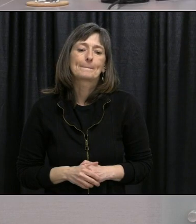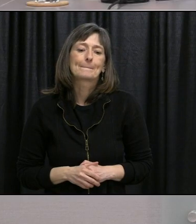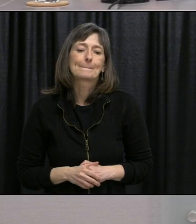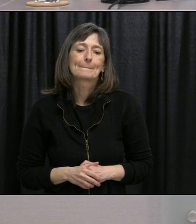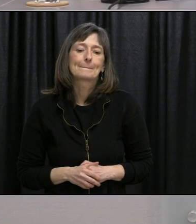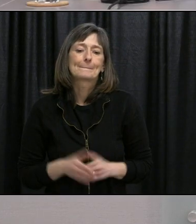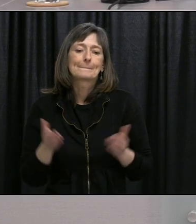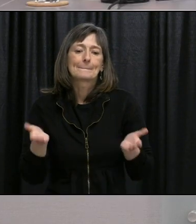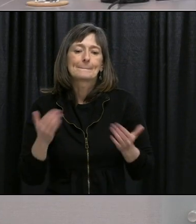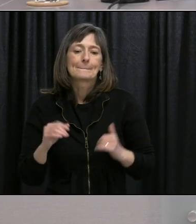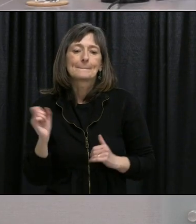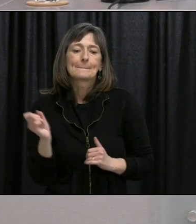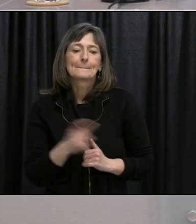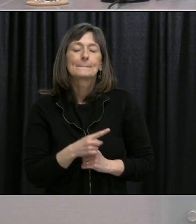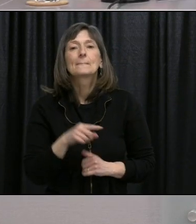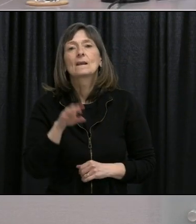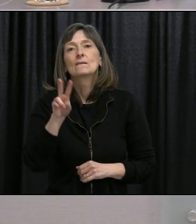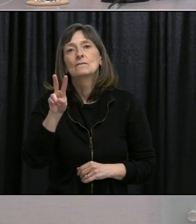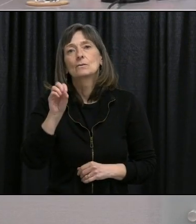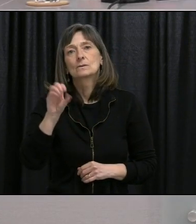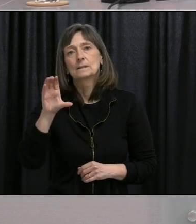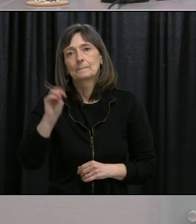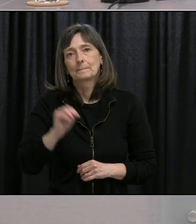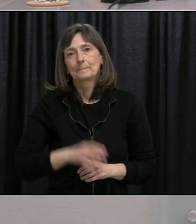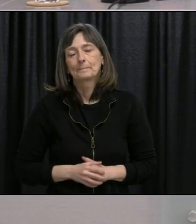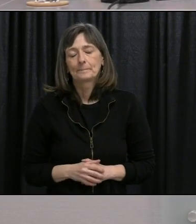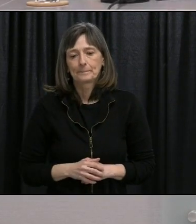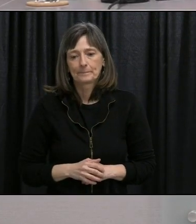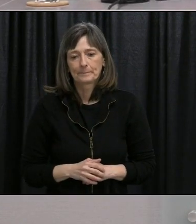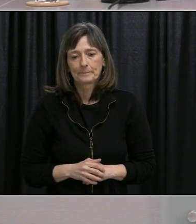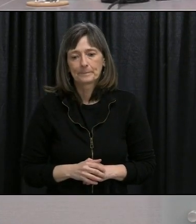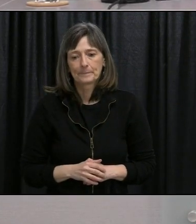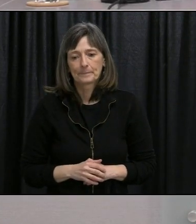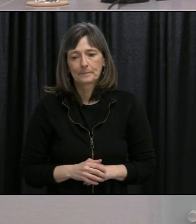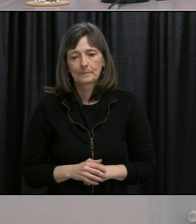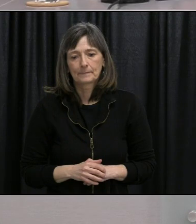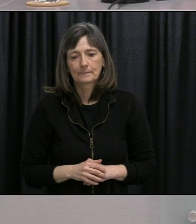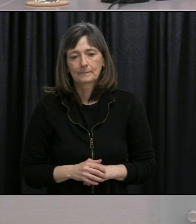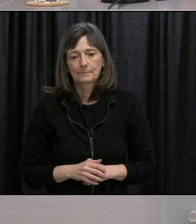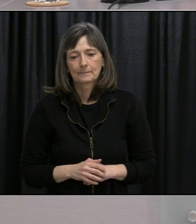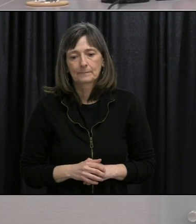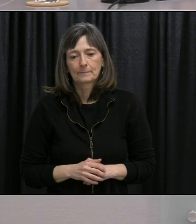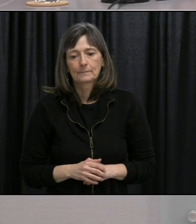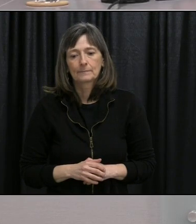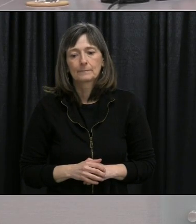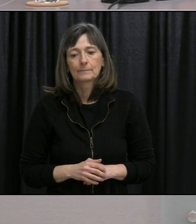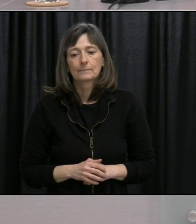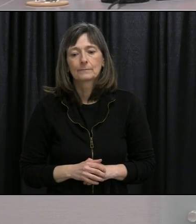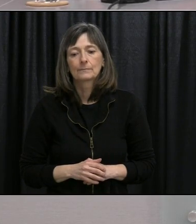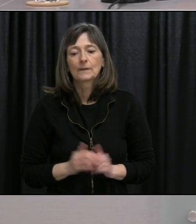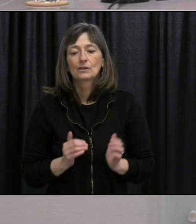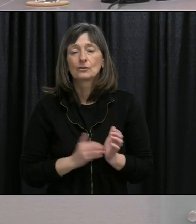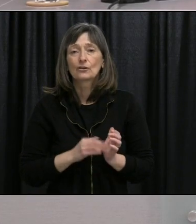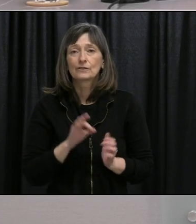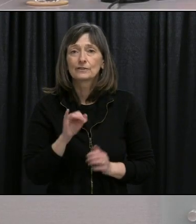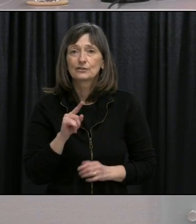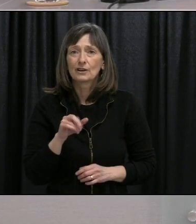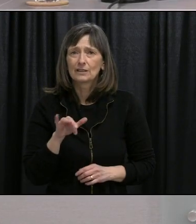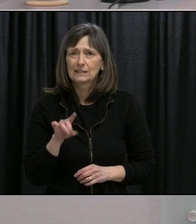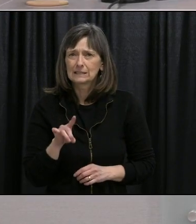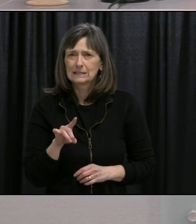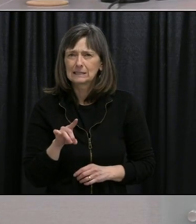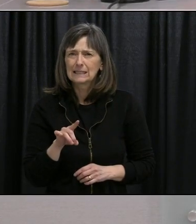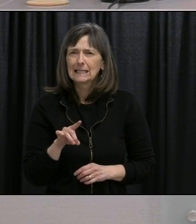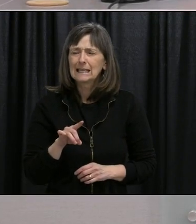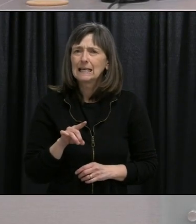Our next questions are from Ben Murphy of VOCM News. Please go ahead. Thank you. Dr. Fitzgerald, I asked about those red